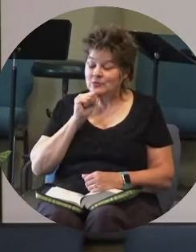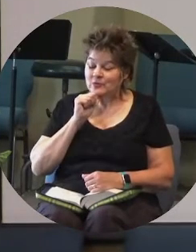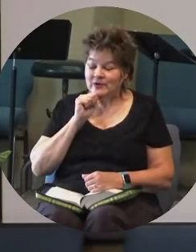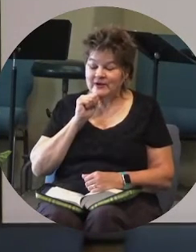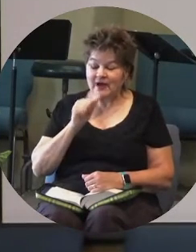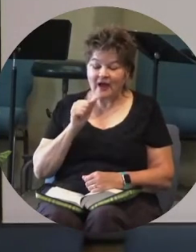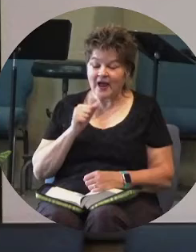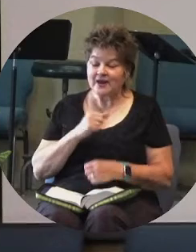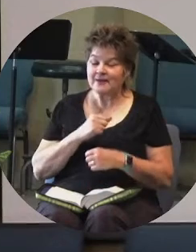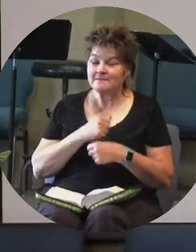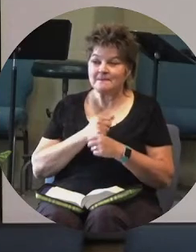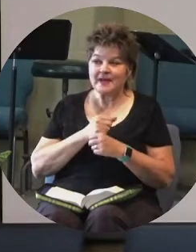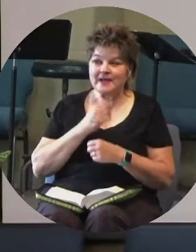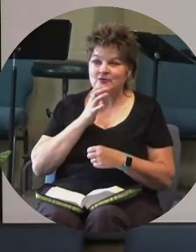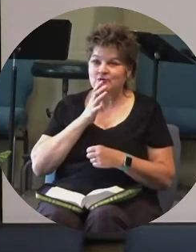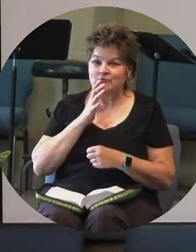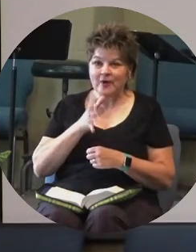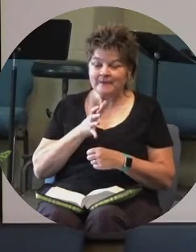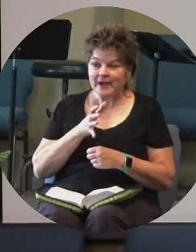anger grandma.